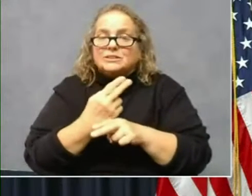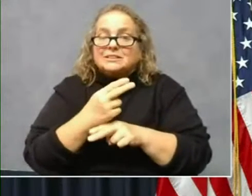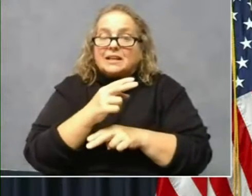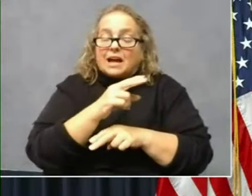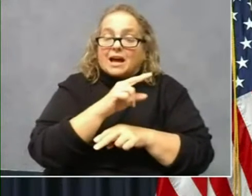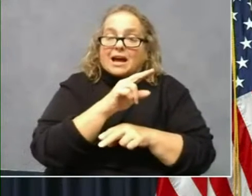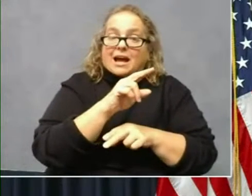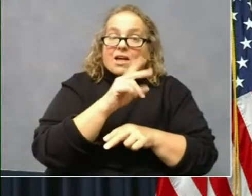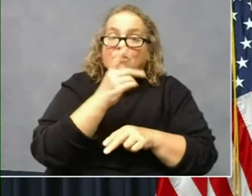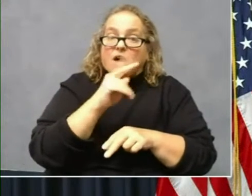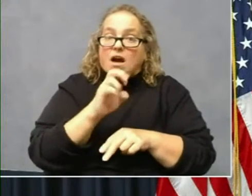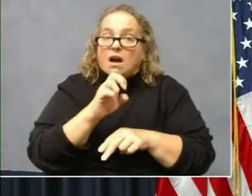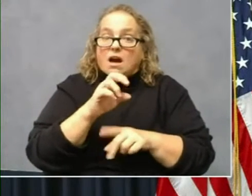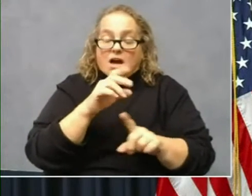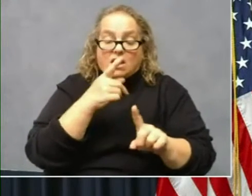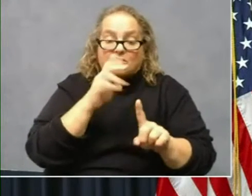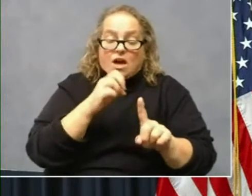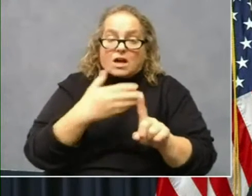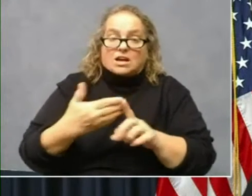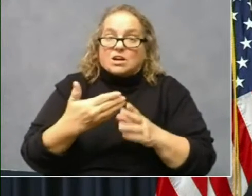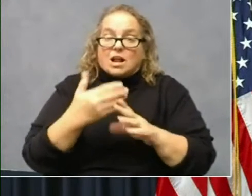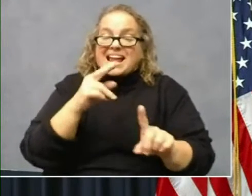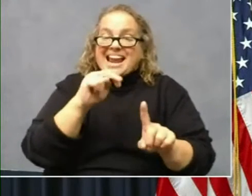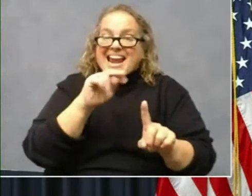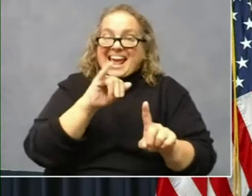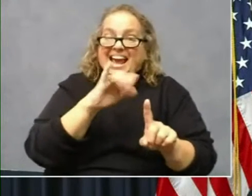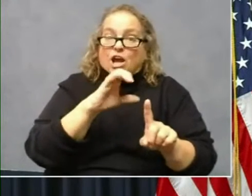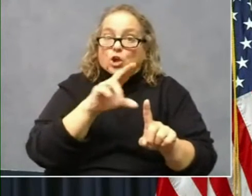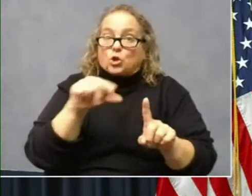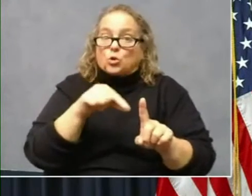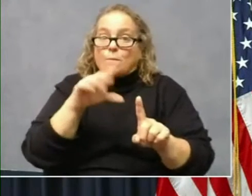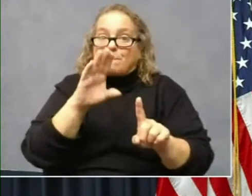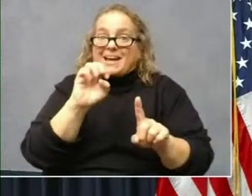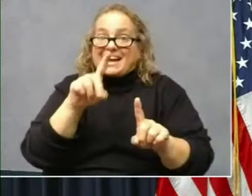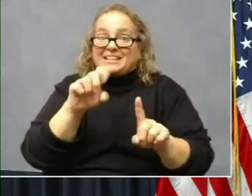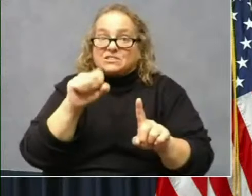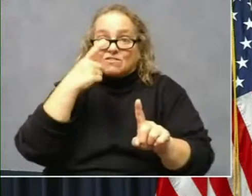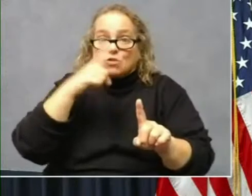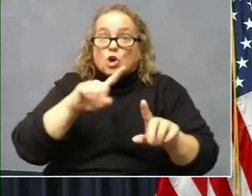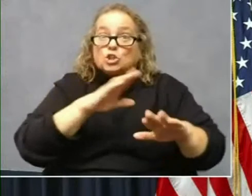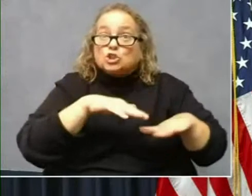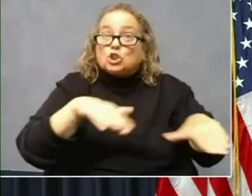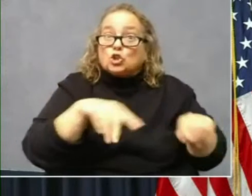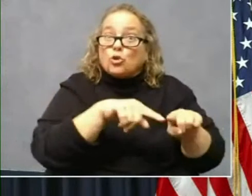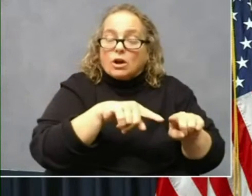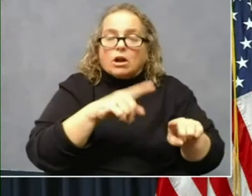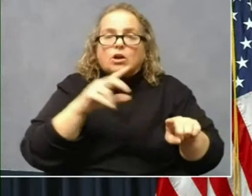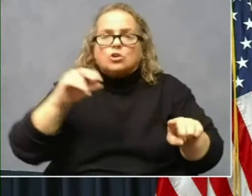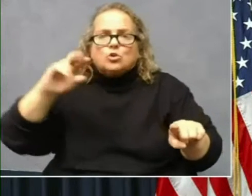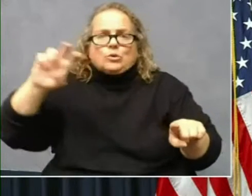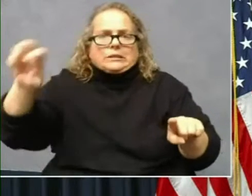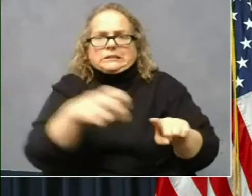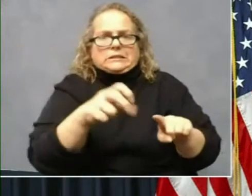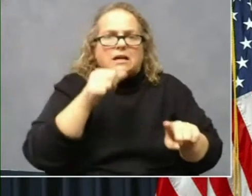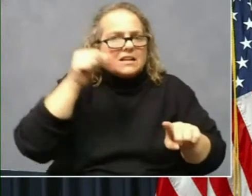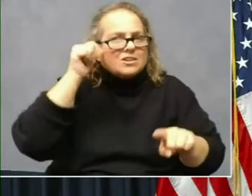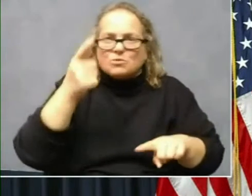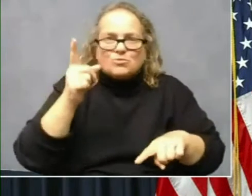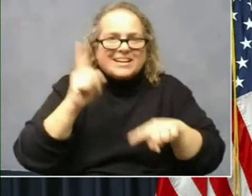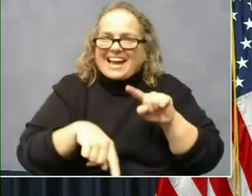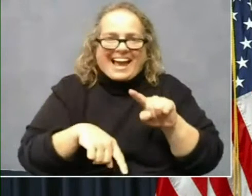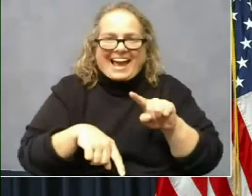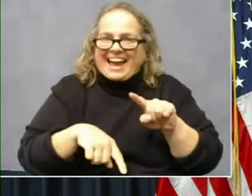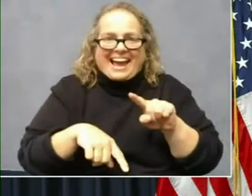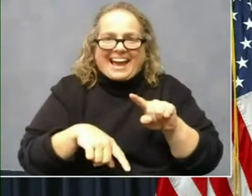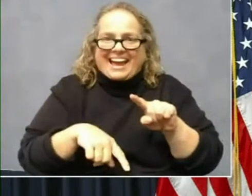for adults. So we've had to, if you will, change the denominator for how many of them are full. And so